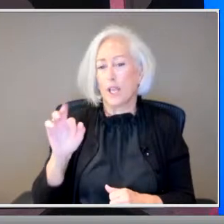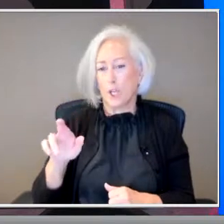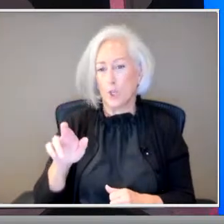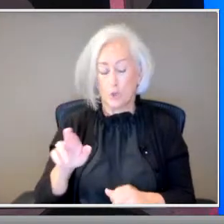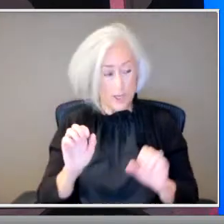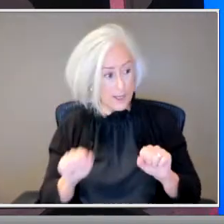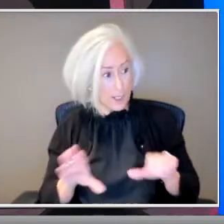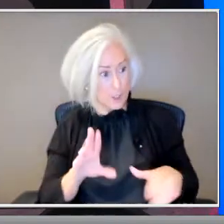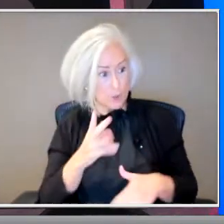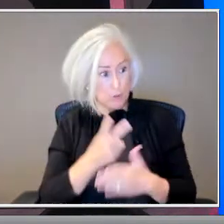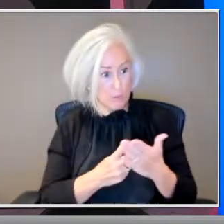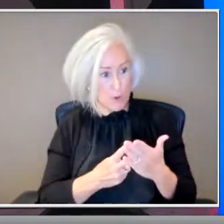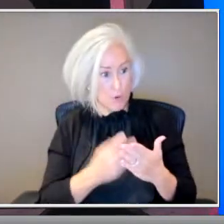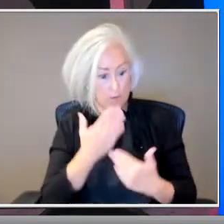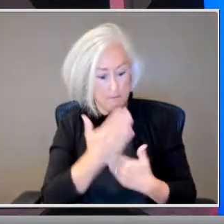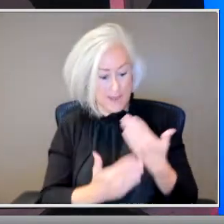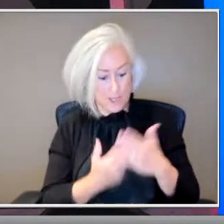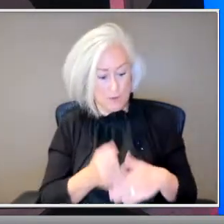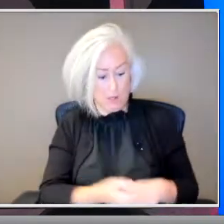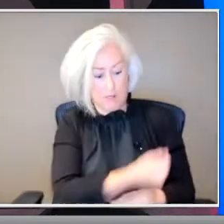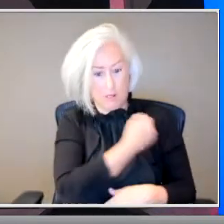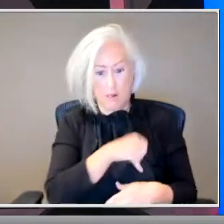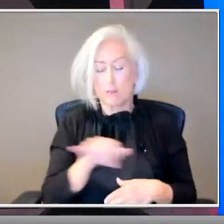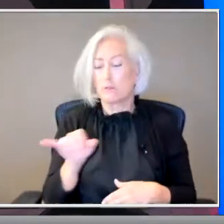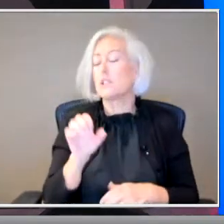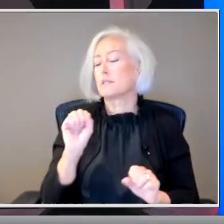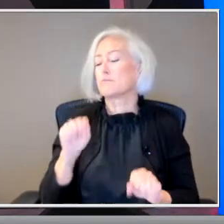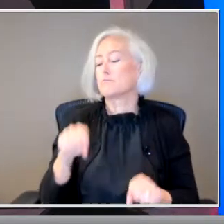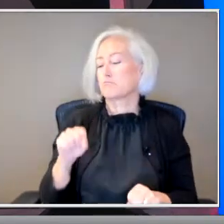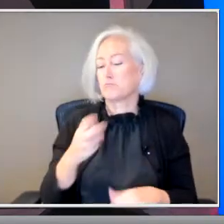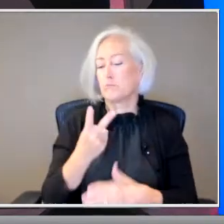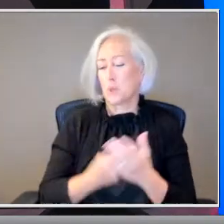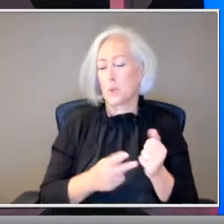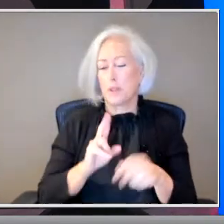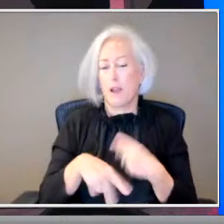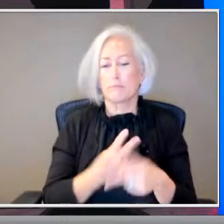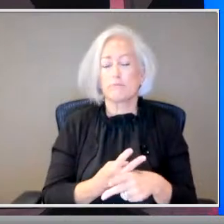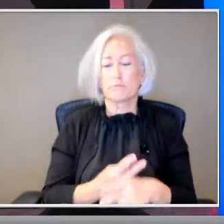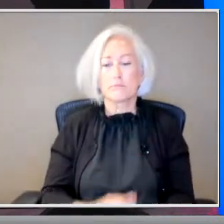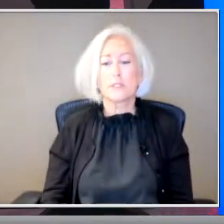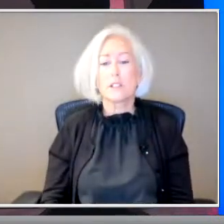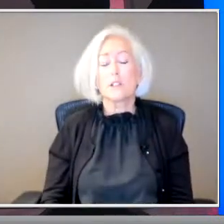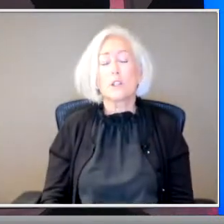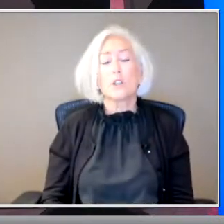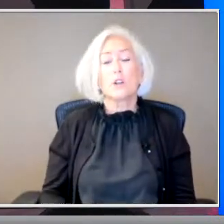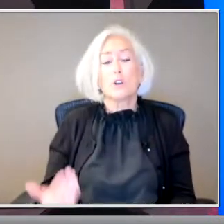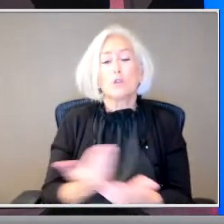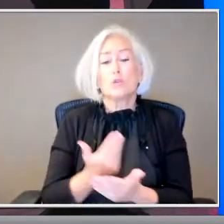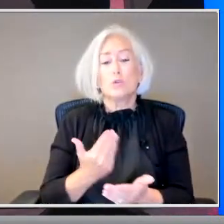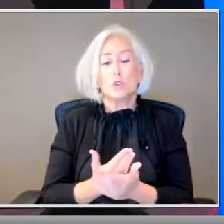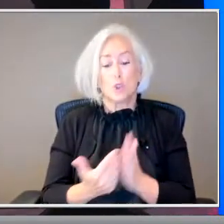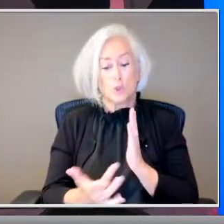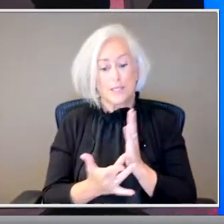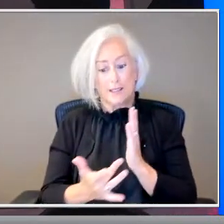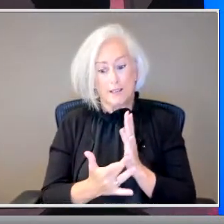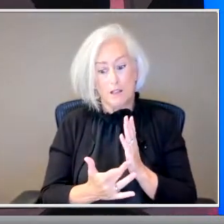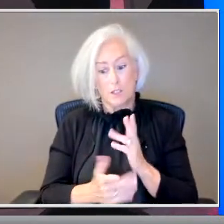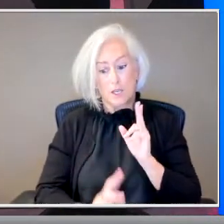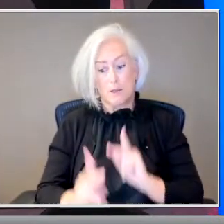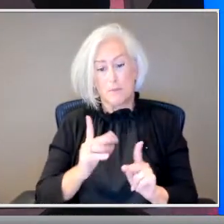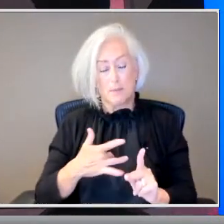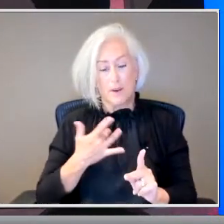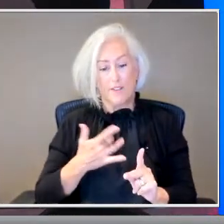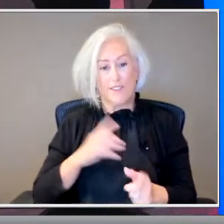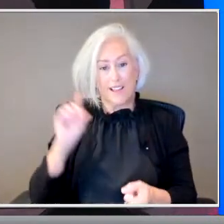defibrillators? Yen Liang writes, with this new technology, will it make people feel less discomfort during procedures